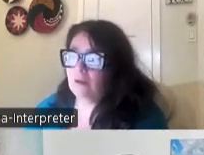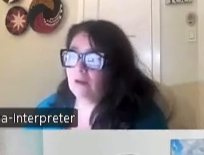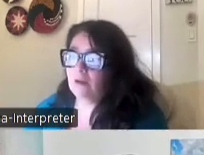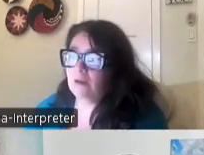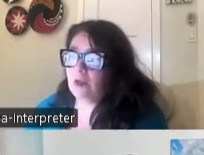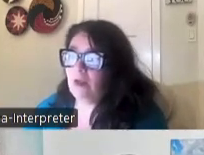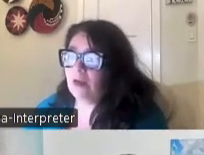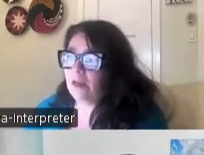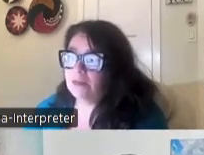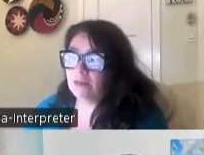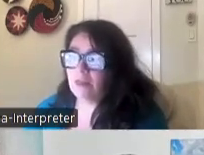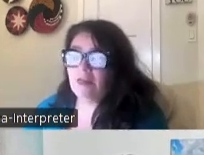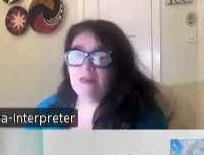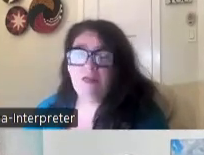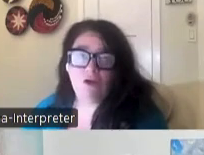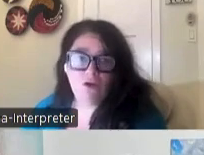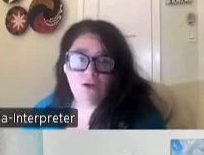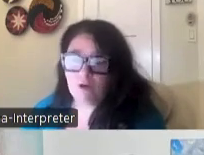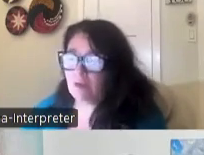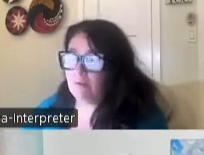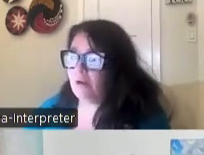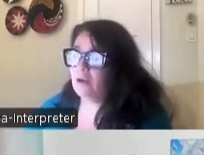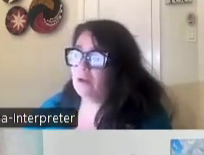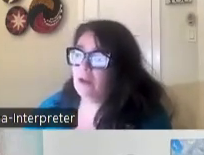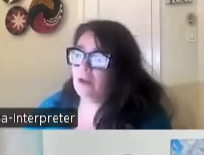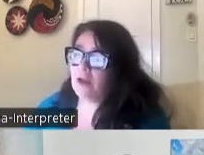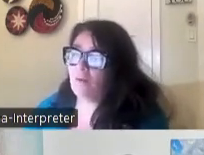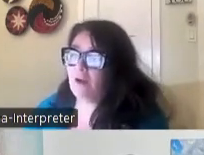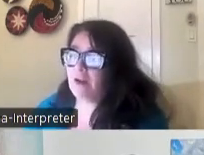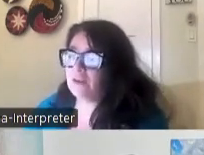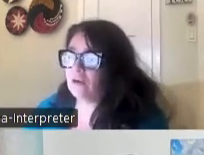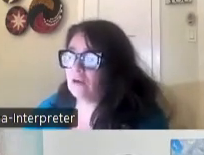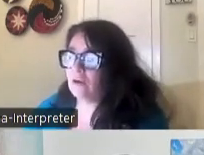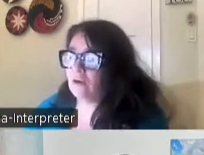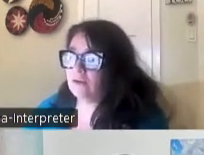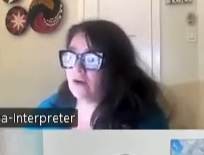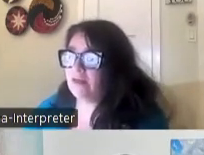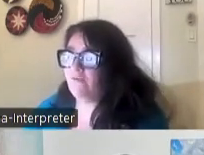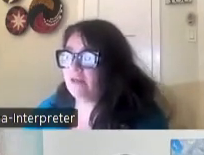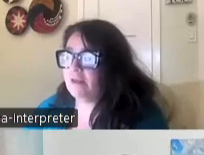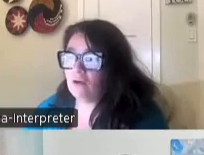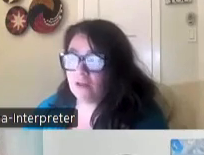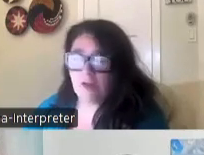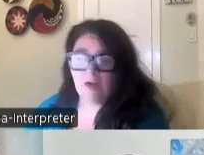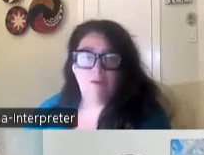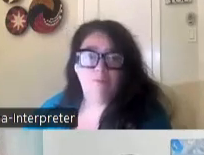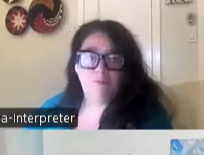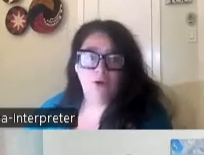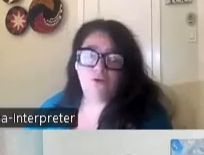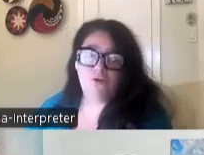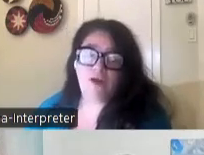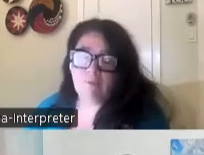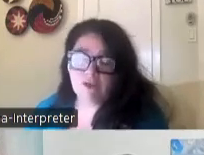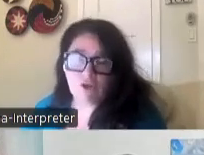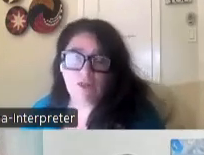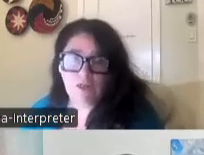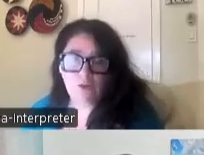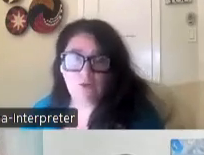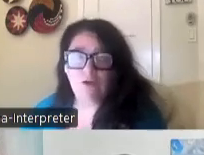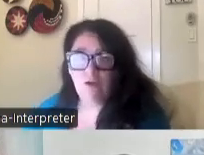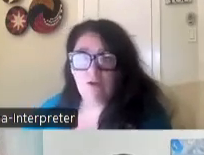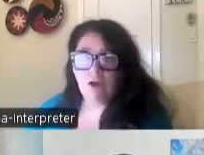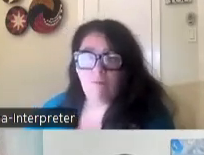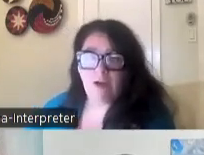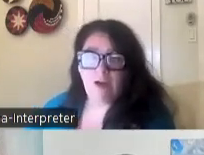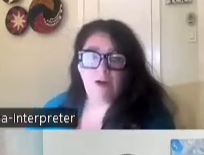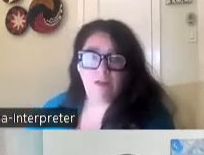than it is along the coast. And I'll have another chart that sort of illustrates what that looks like in the Bay Area in just a moment. So